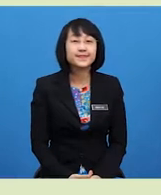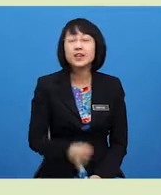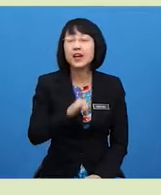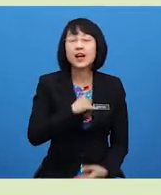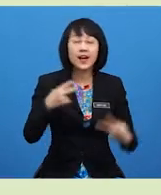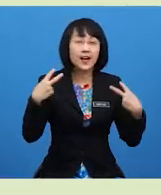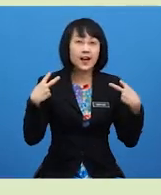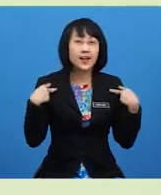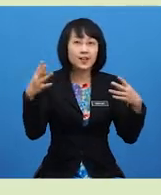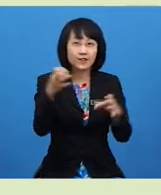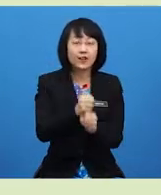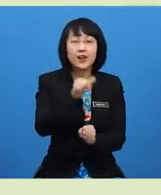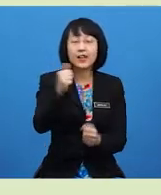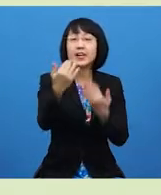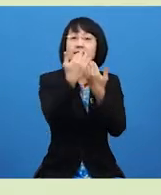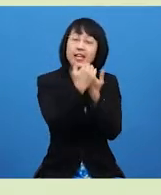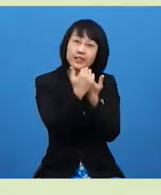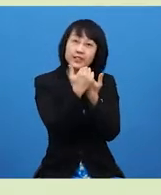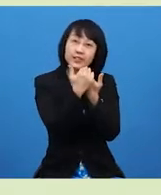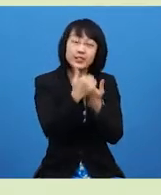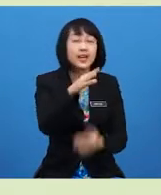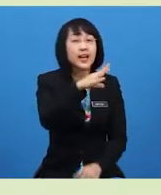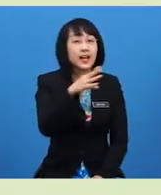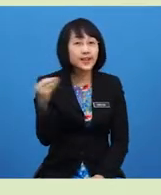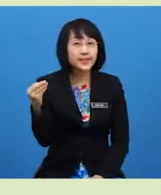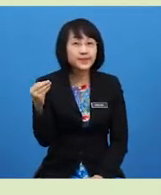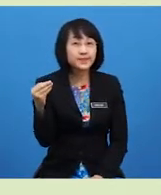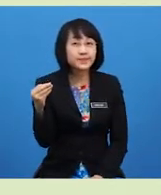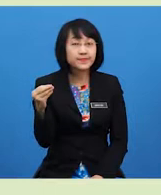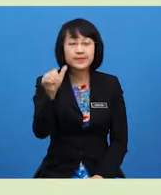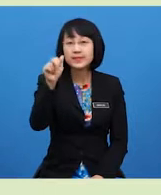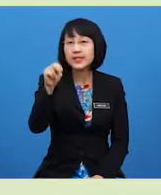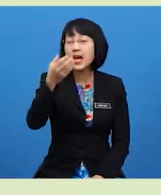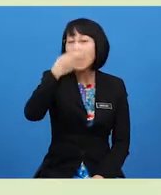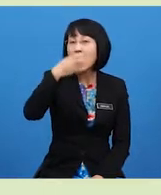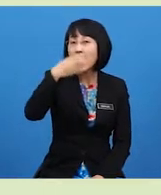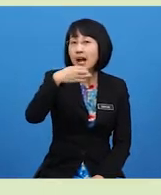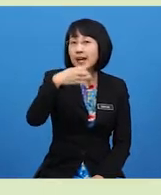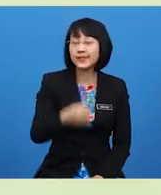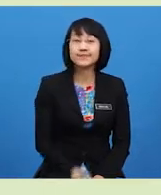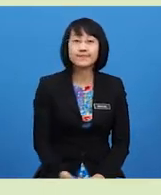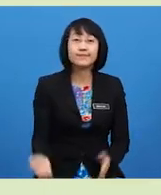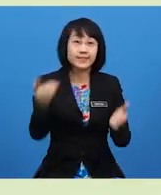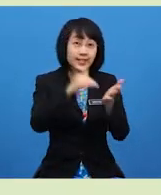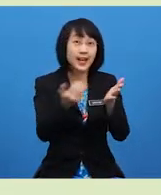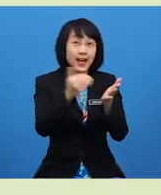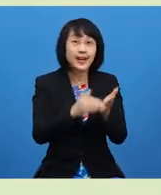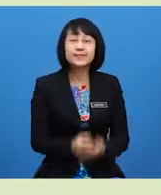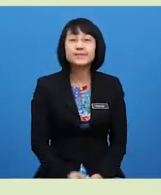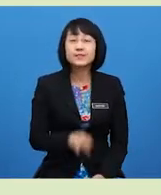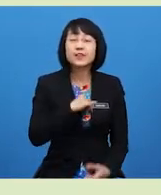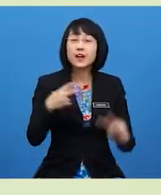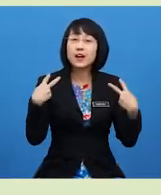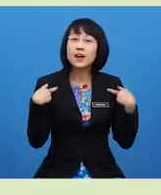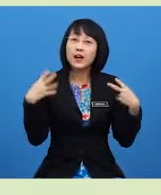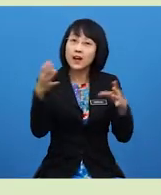I've got a sandwich and an apple. Let me repeat that for you.